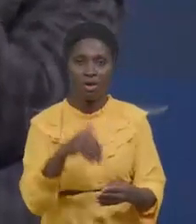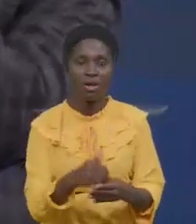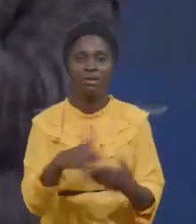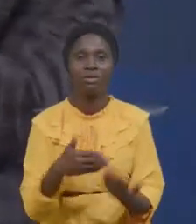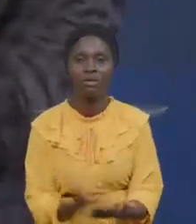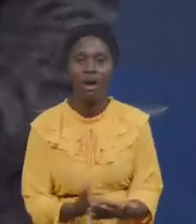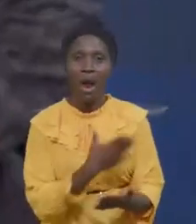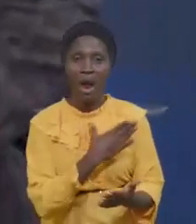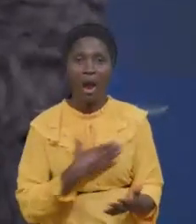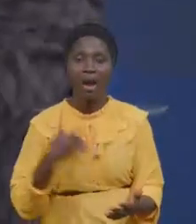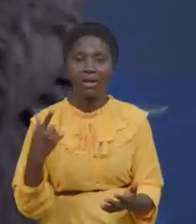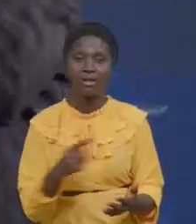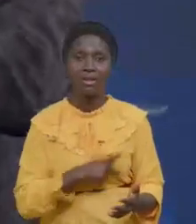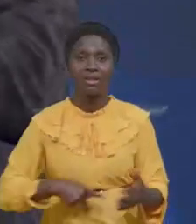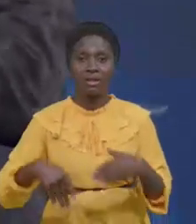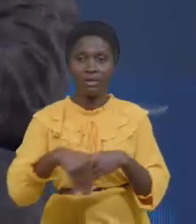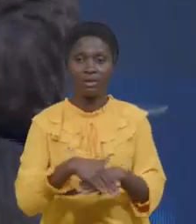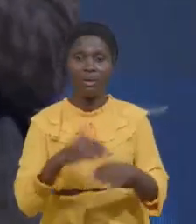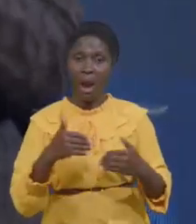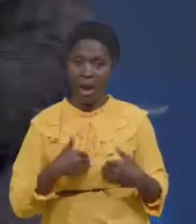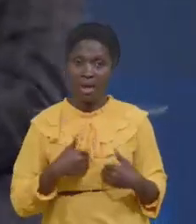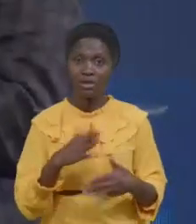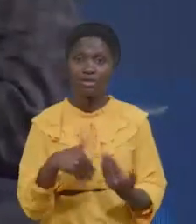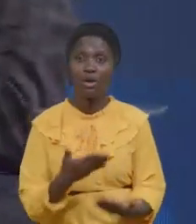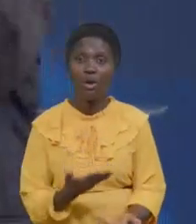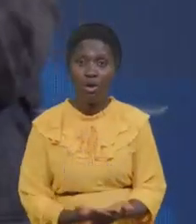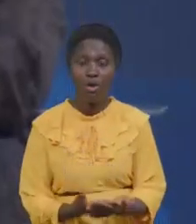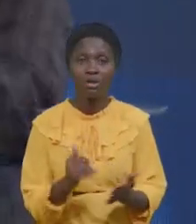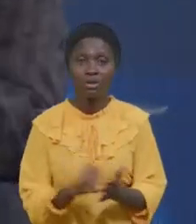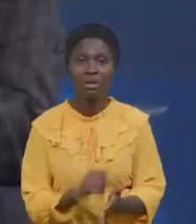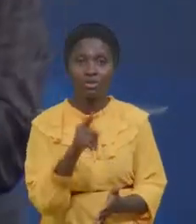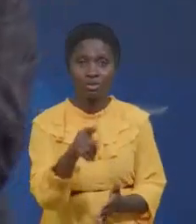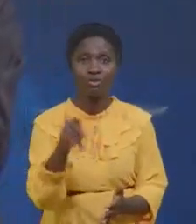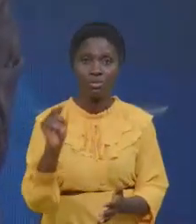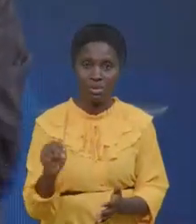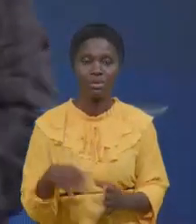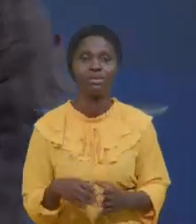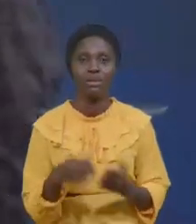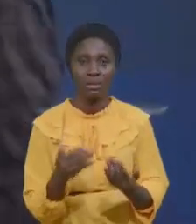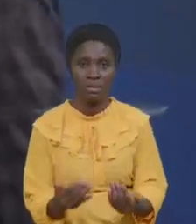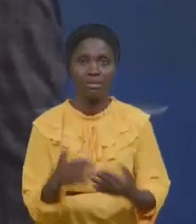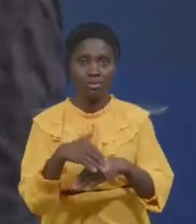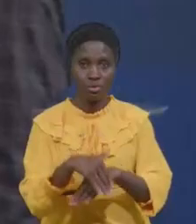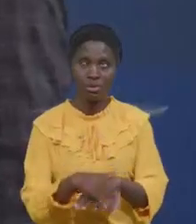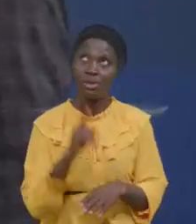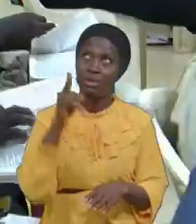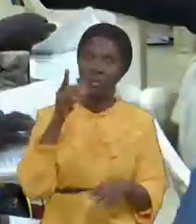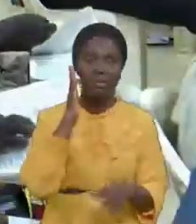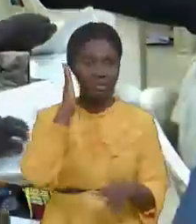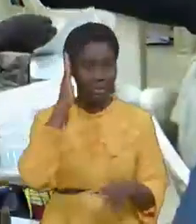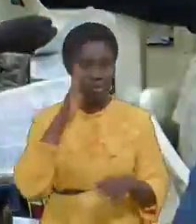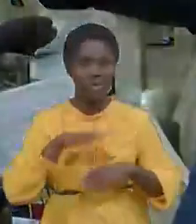And a kingdom has all that you need. Tonight, it will satisfy